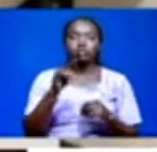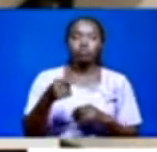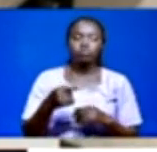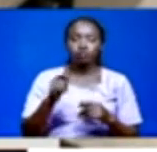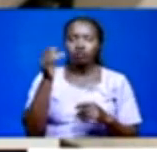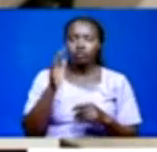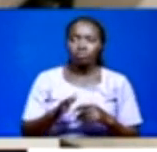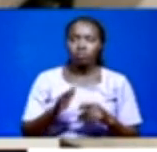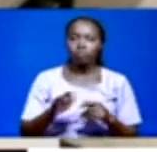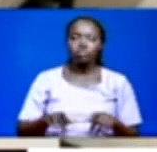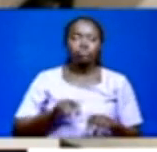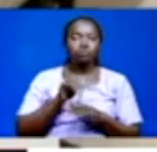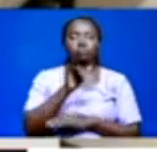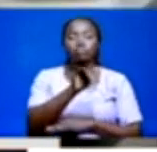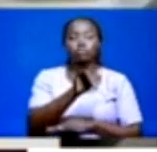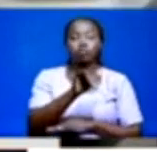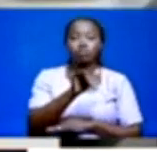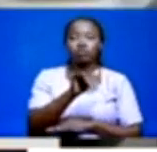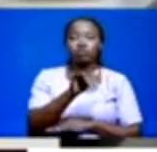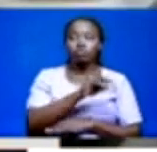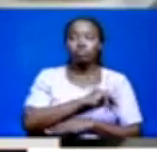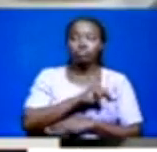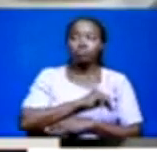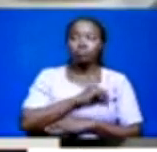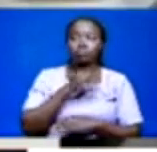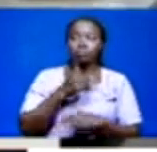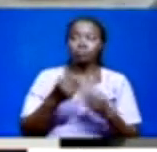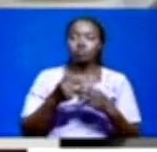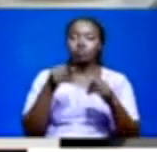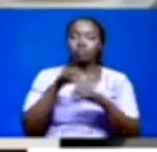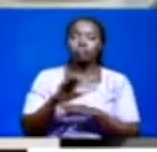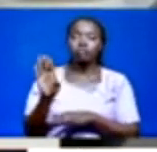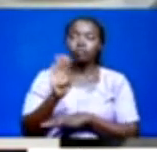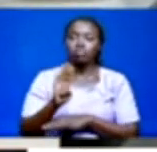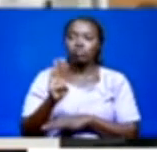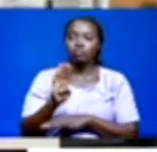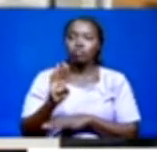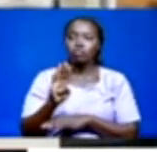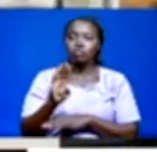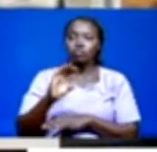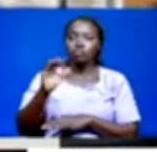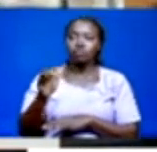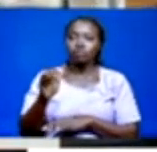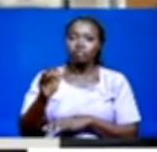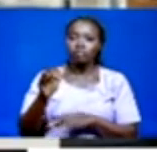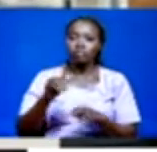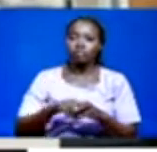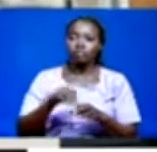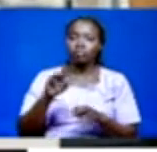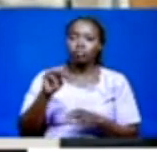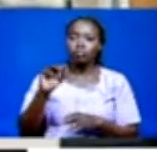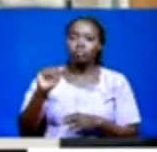in the diaspora have embarked on a mission to build a multi-billion ultra-modern city in Magarini